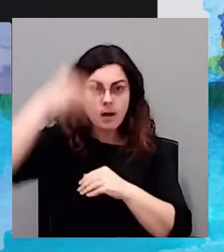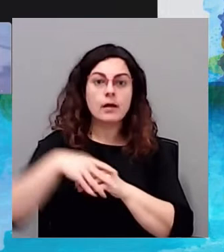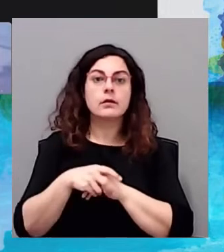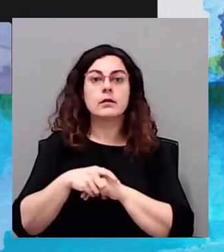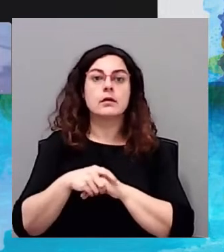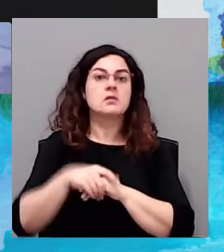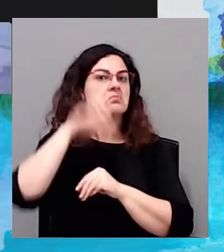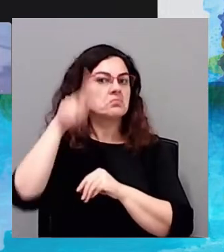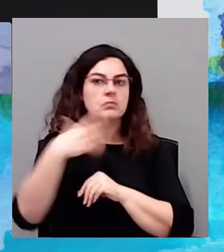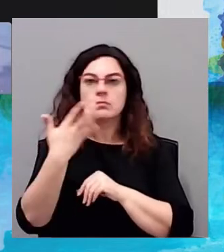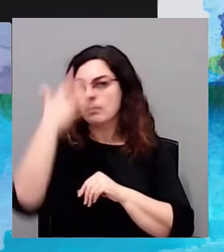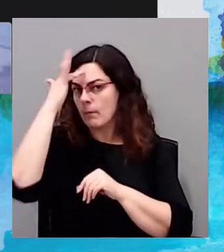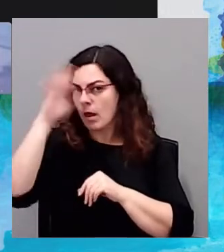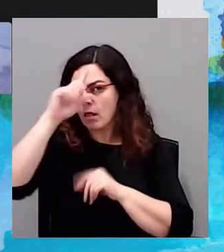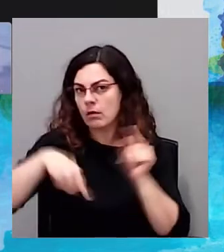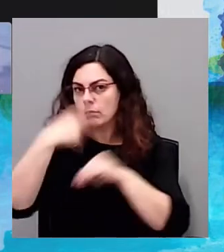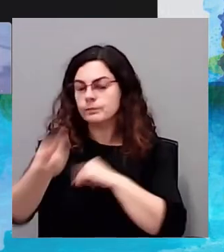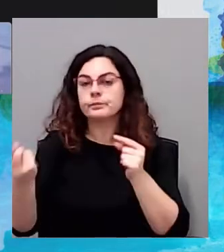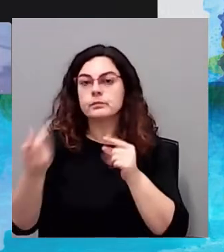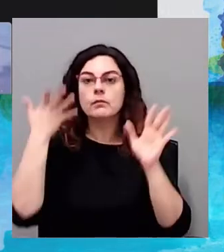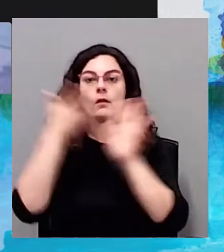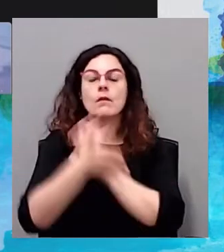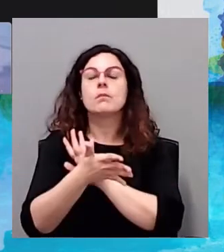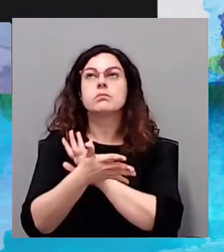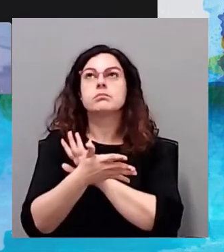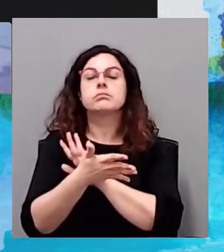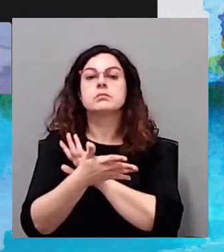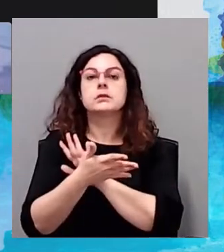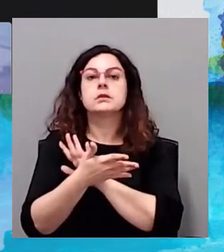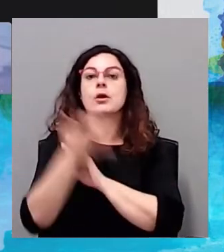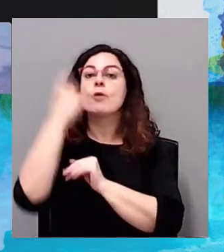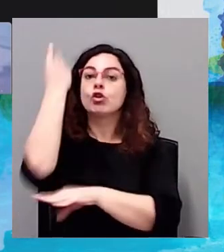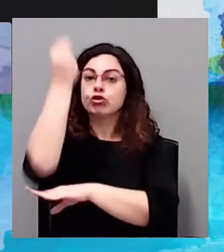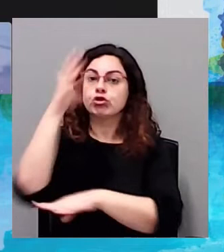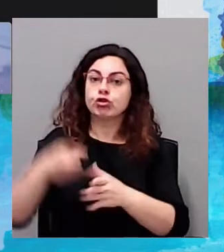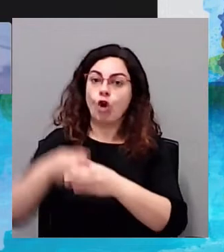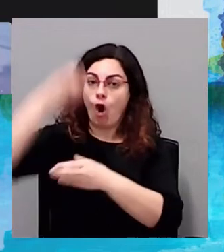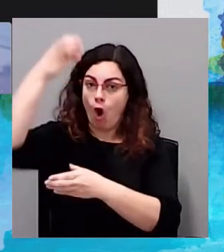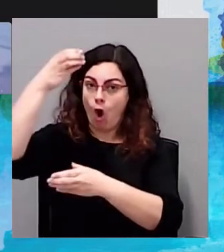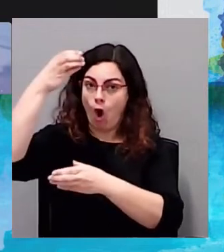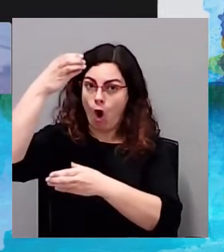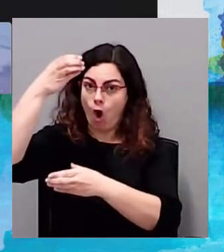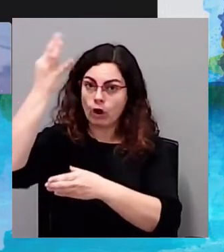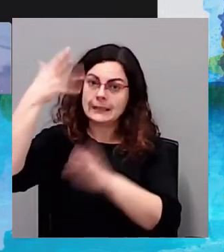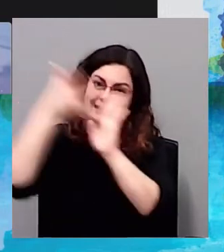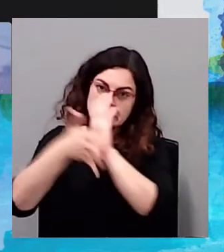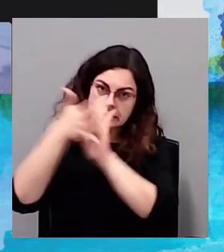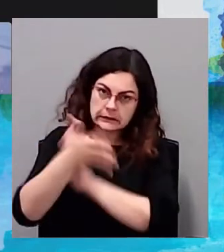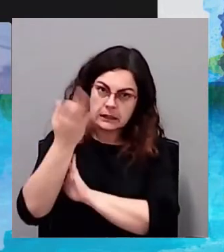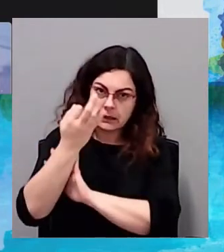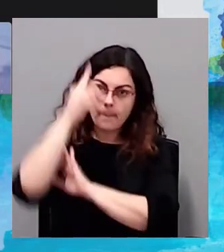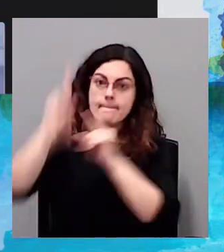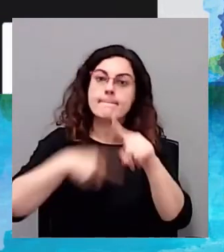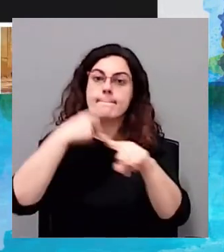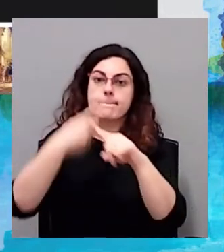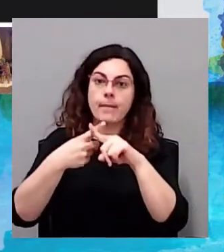lion patio in the Alhambra in Granada, and this would require a completely different type of description. So we do